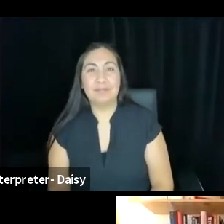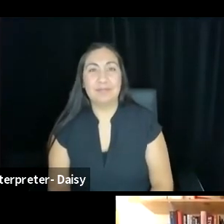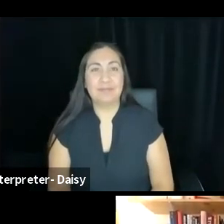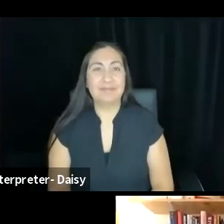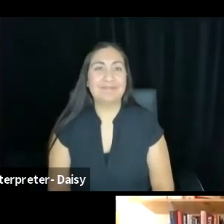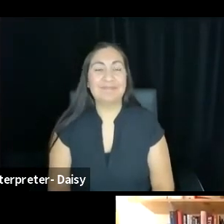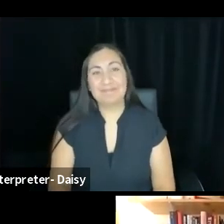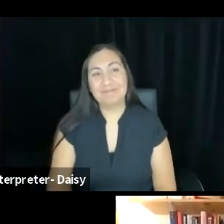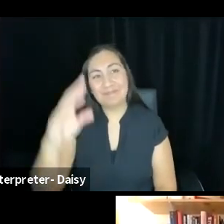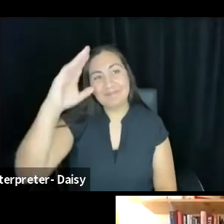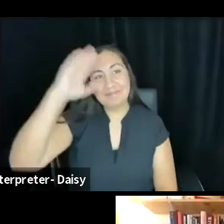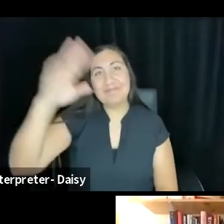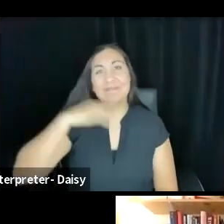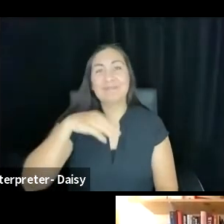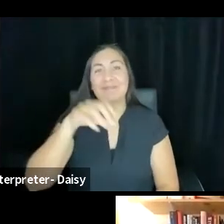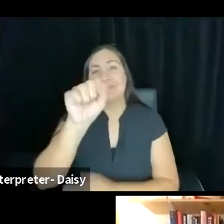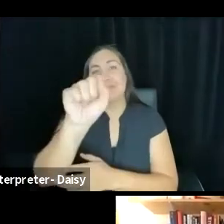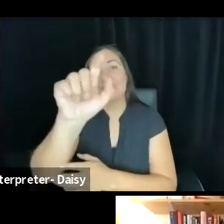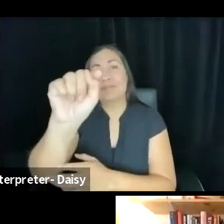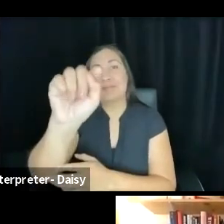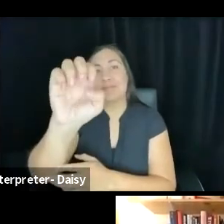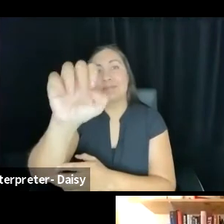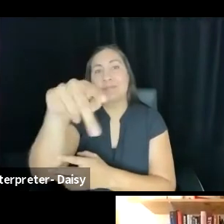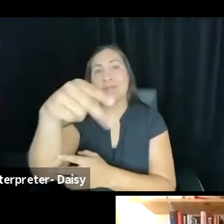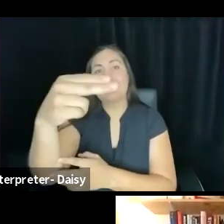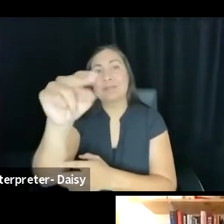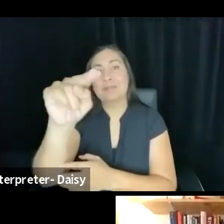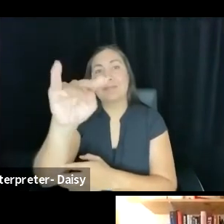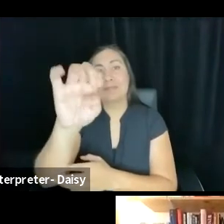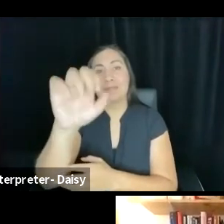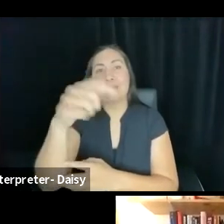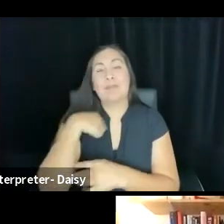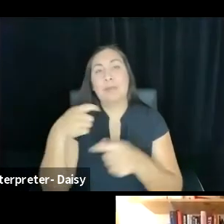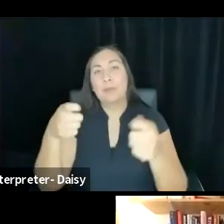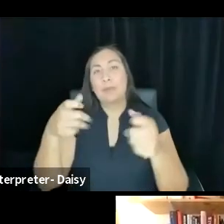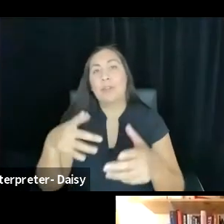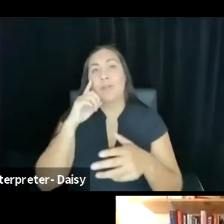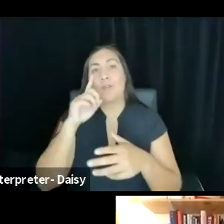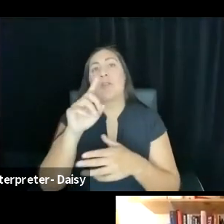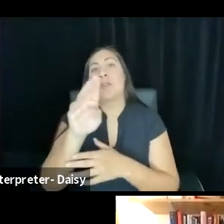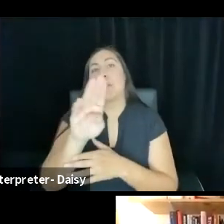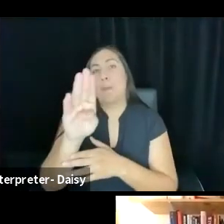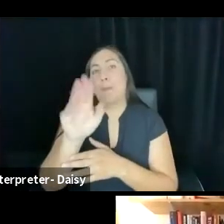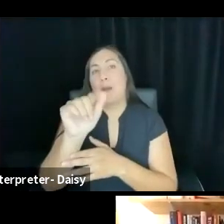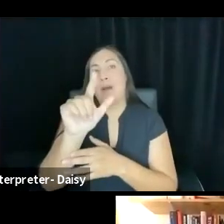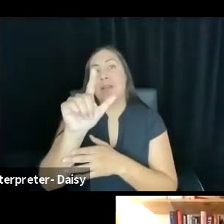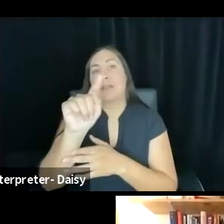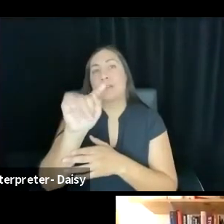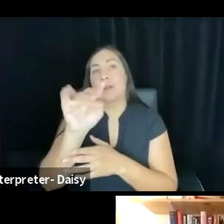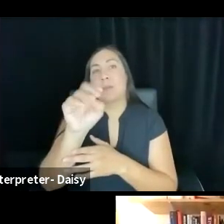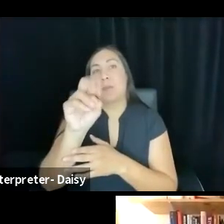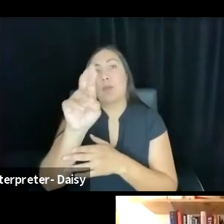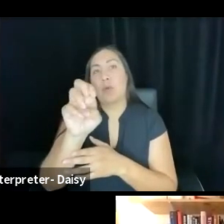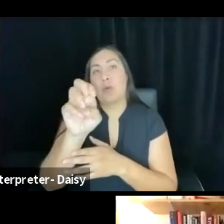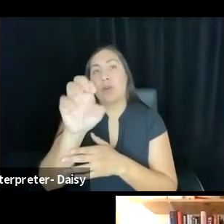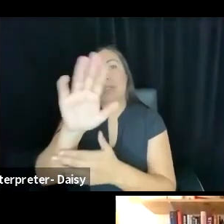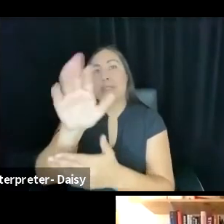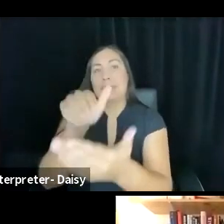I am Stephanie Ibarra. I am the artistic director of Baltimore Center Stage. And I